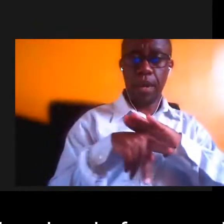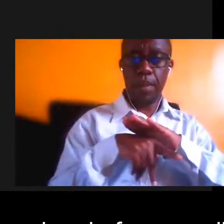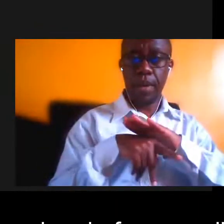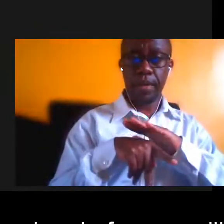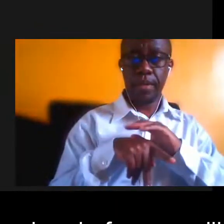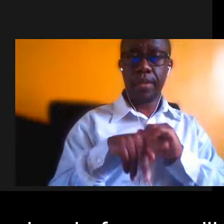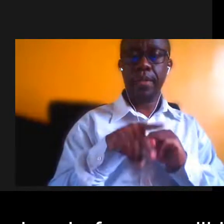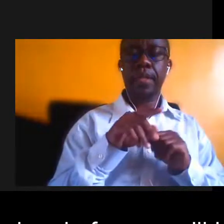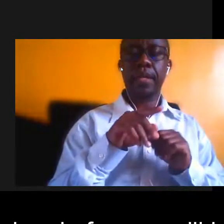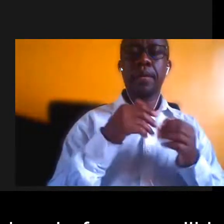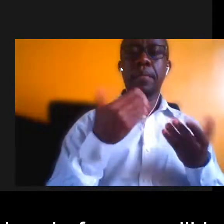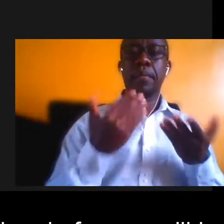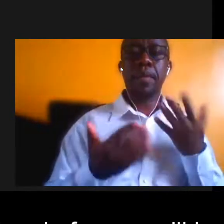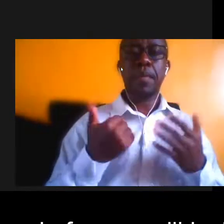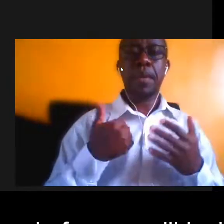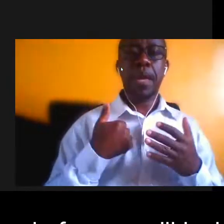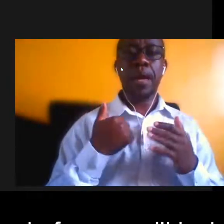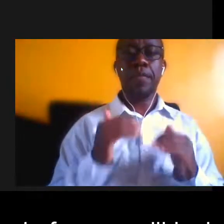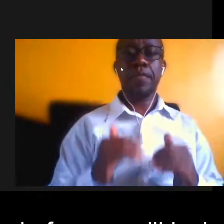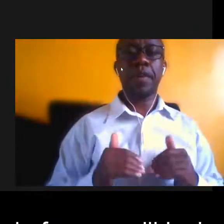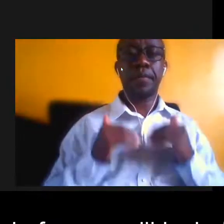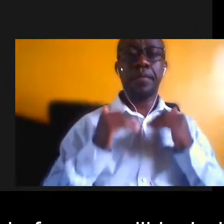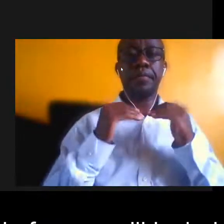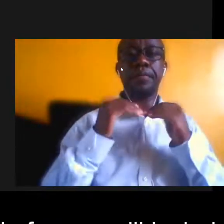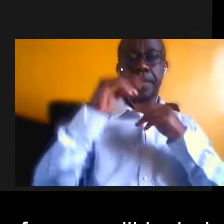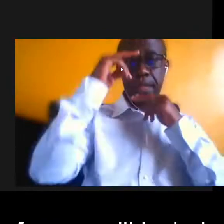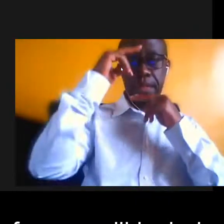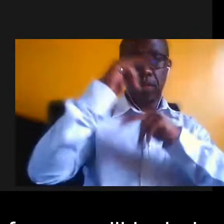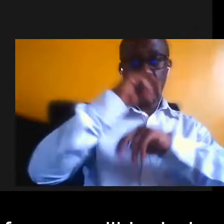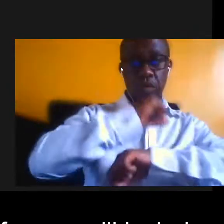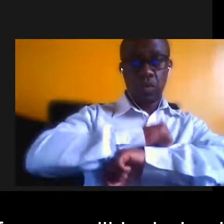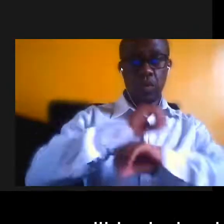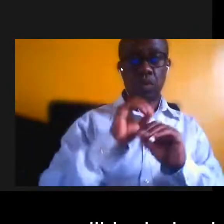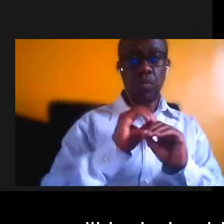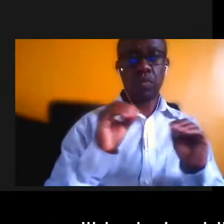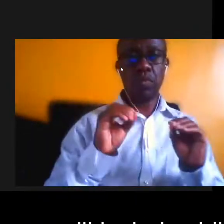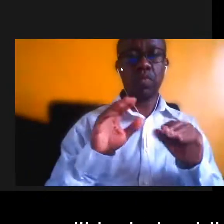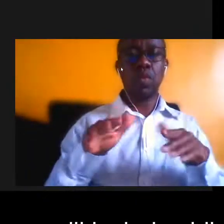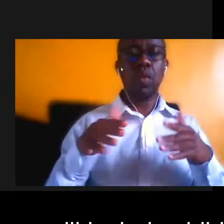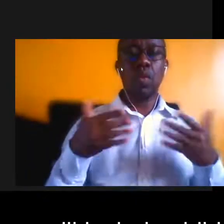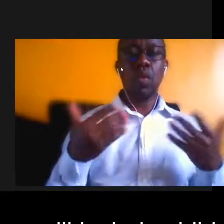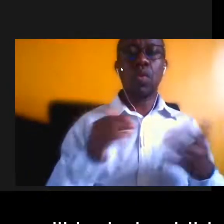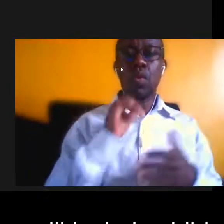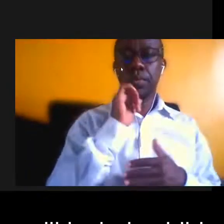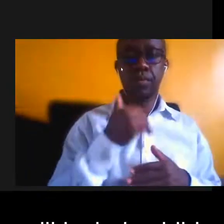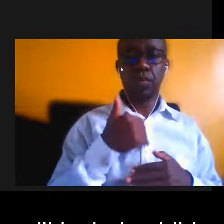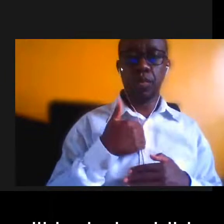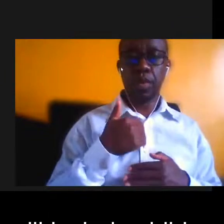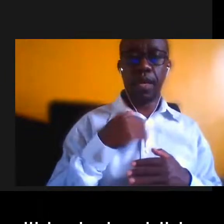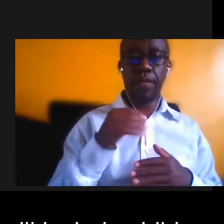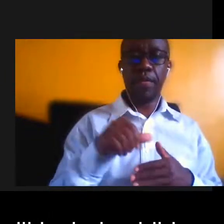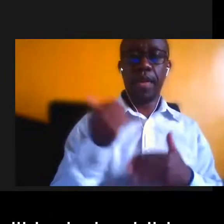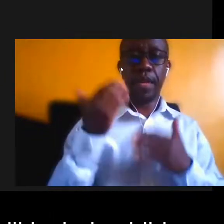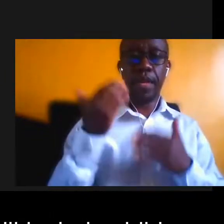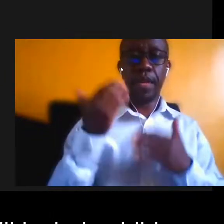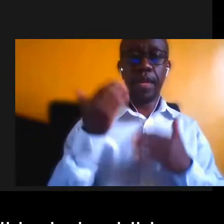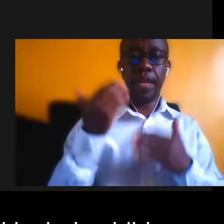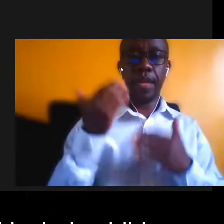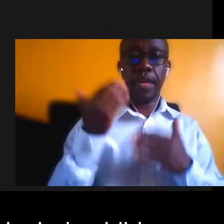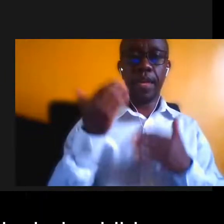school, maybe they don't have chance to go to the secondary school, and they don't have any profession that should help